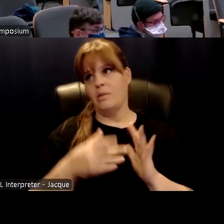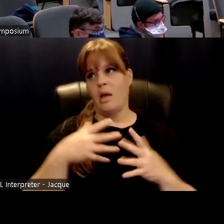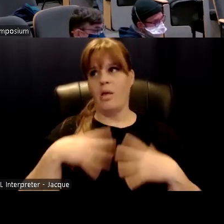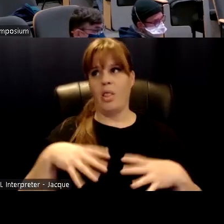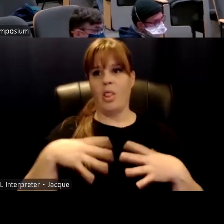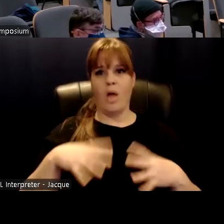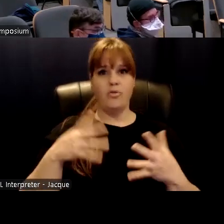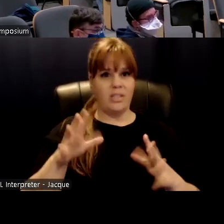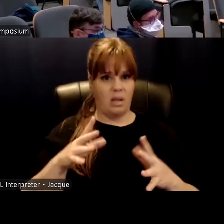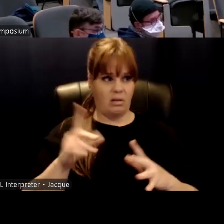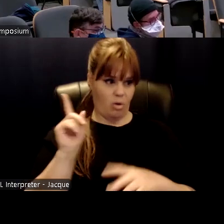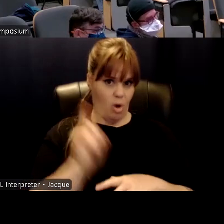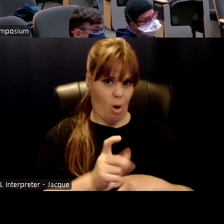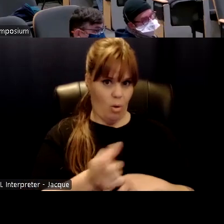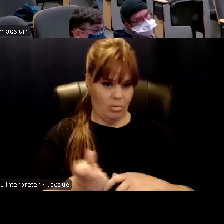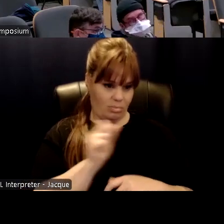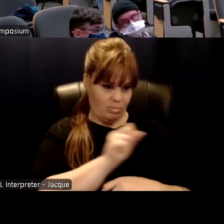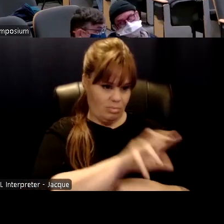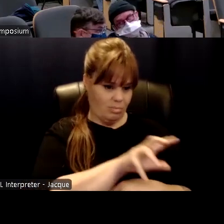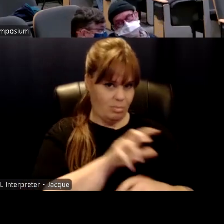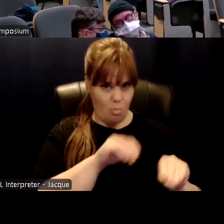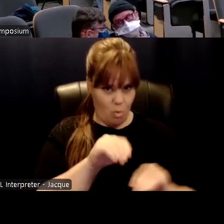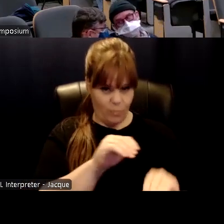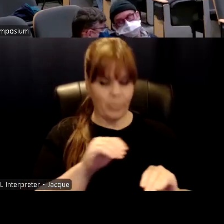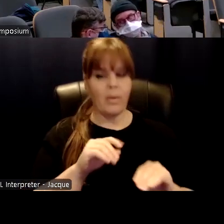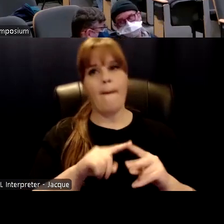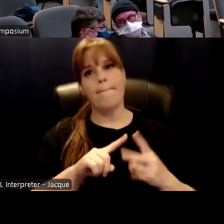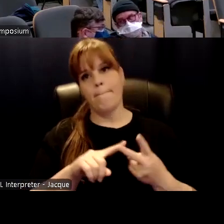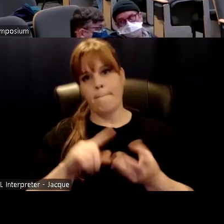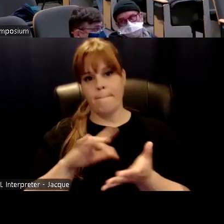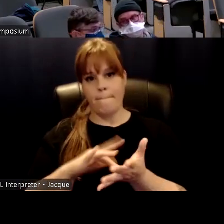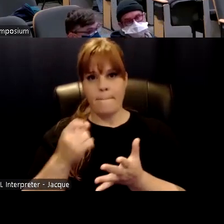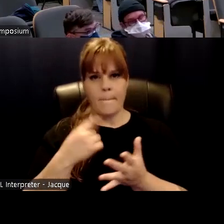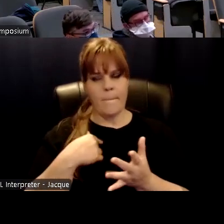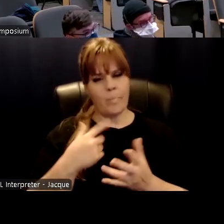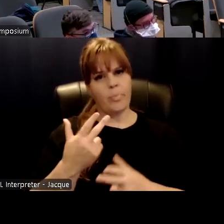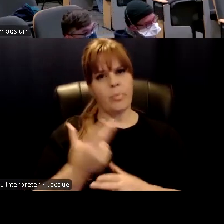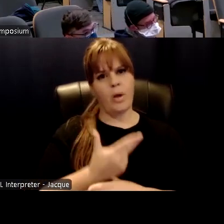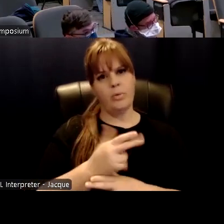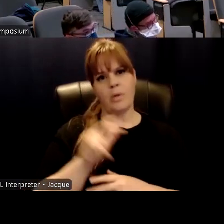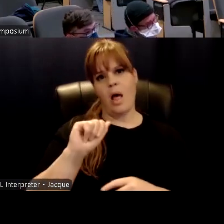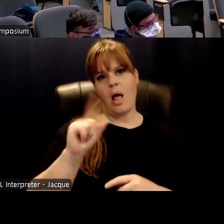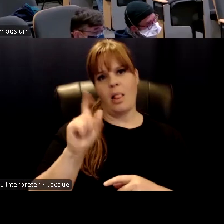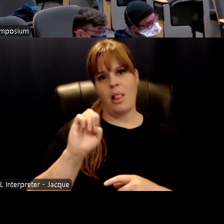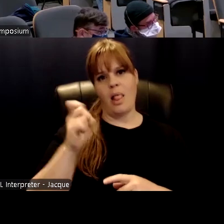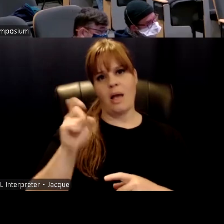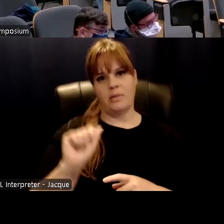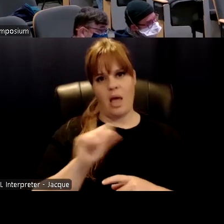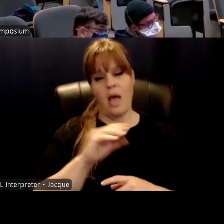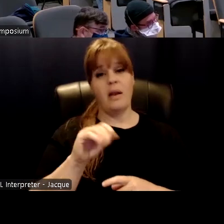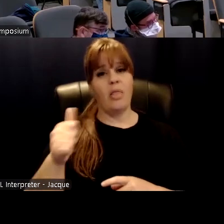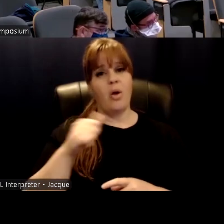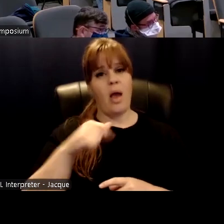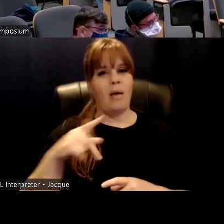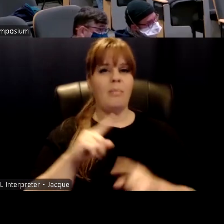and take it out, or take your medicine. I use Alexa and other apps, but they're very frustrating when you're out